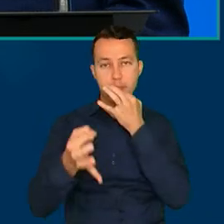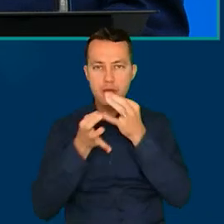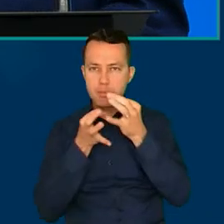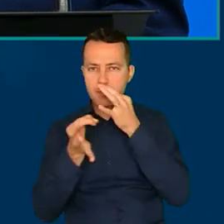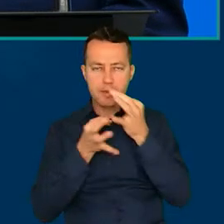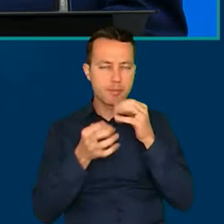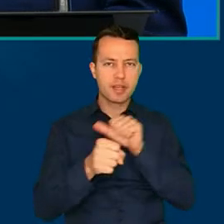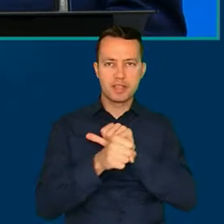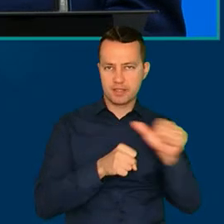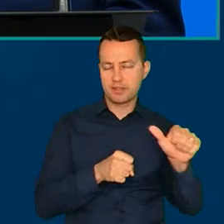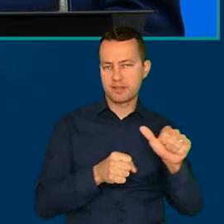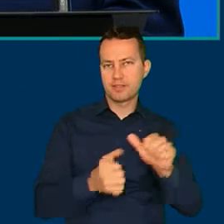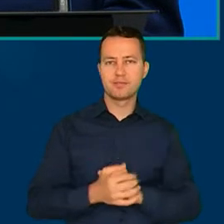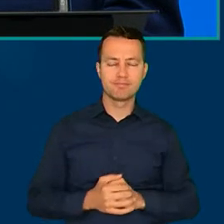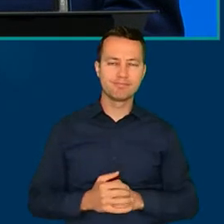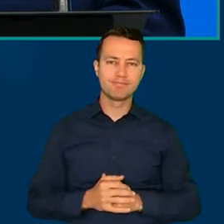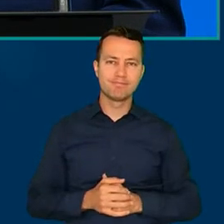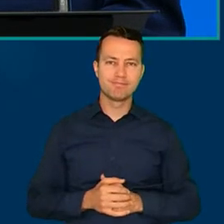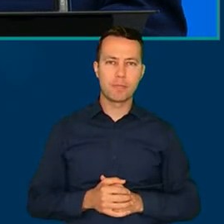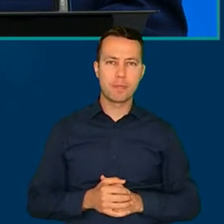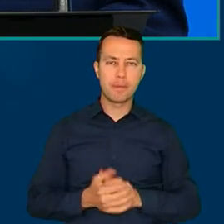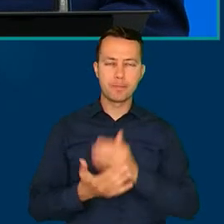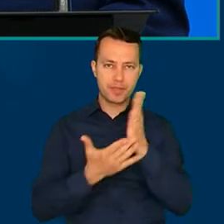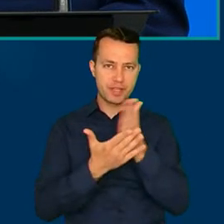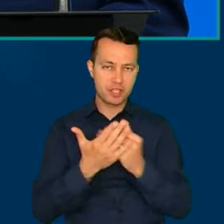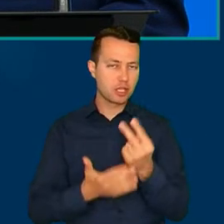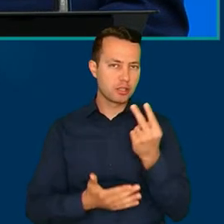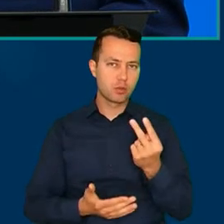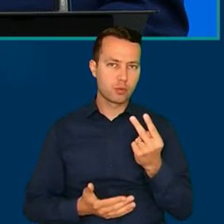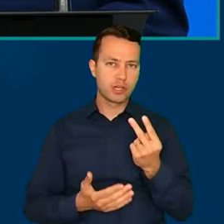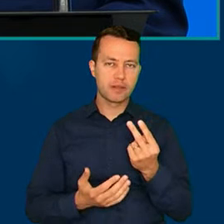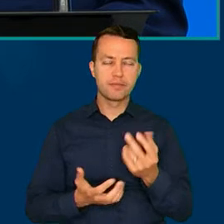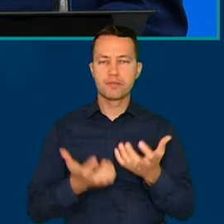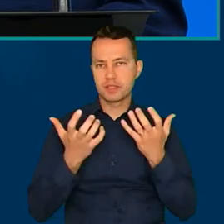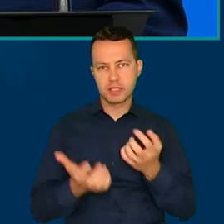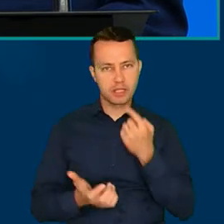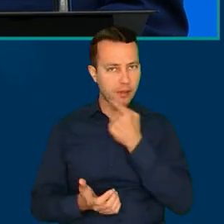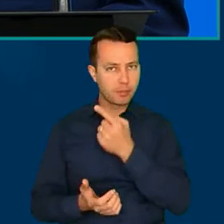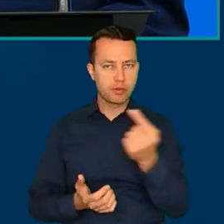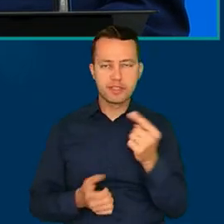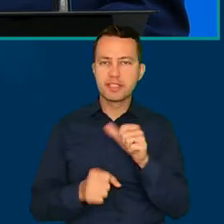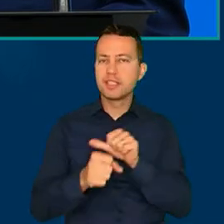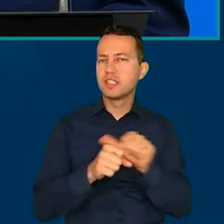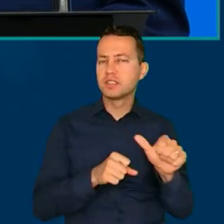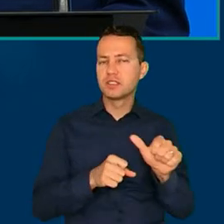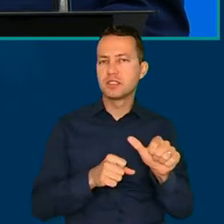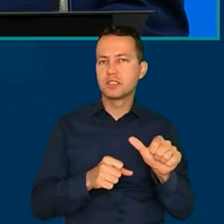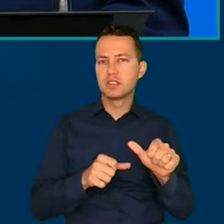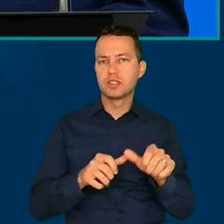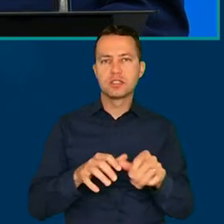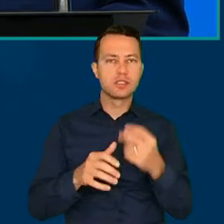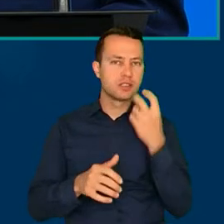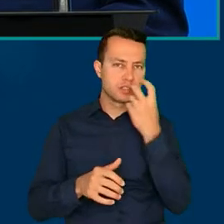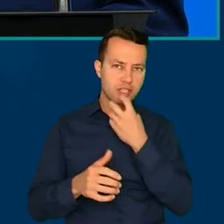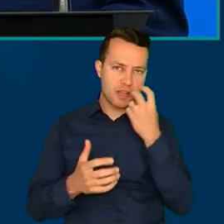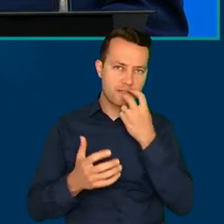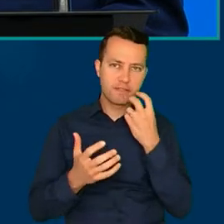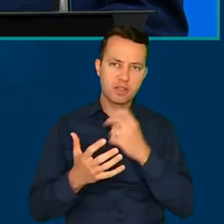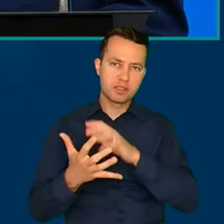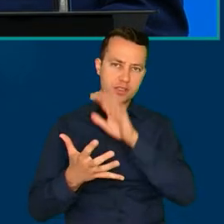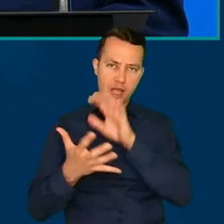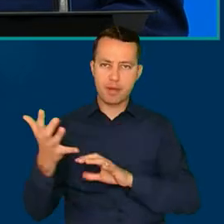And this way we take you through the particular topics. In the second part is a very interesting